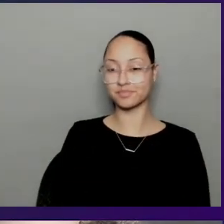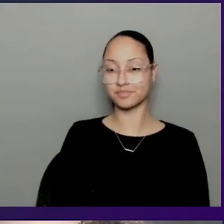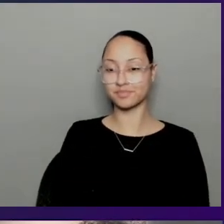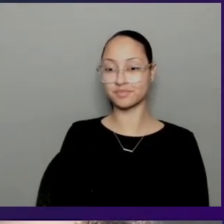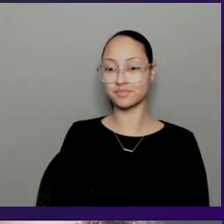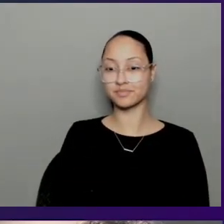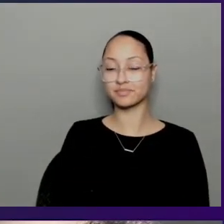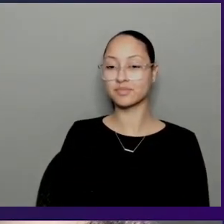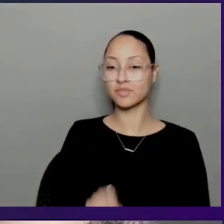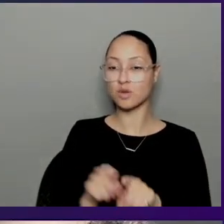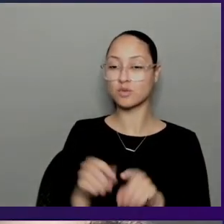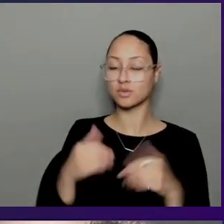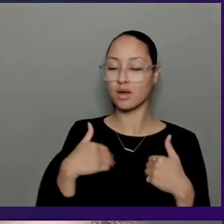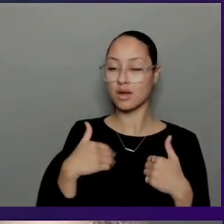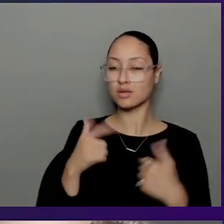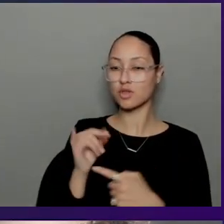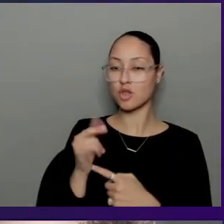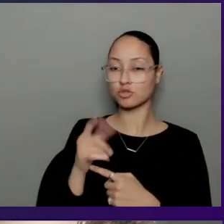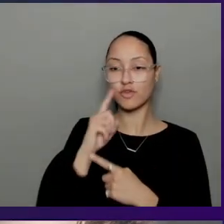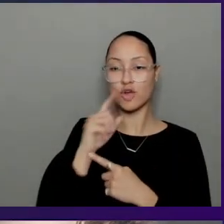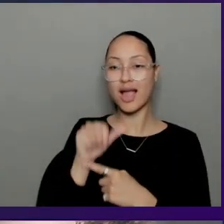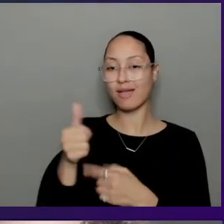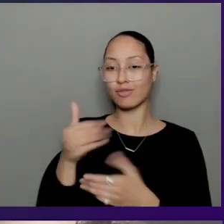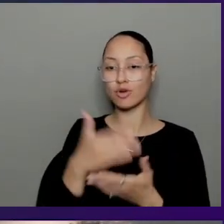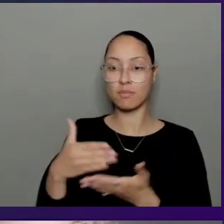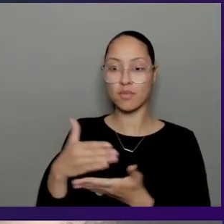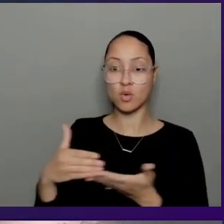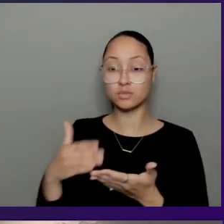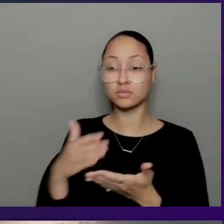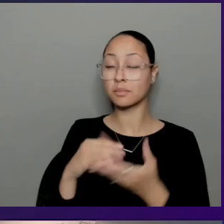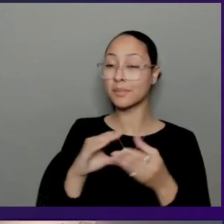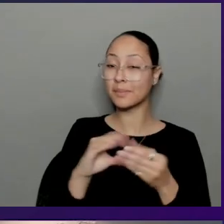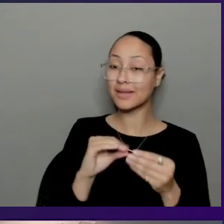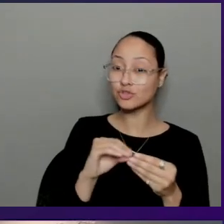other components, such as some messages and stuff.